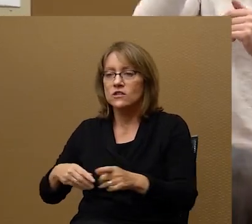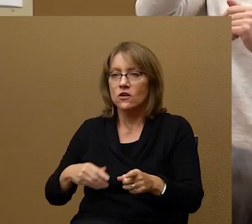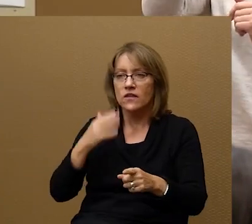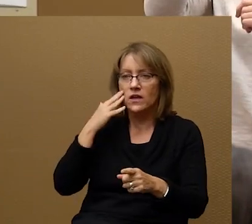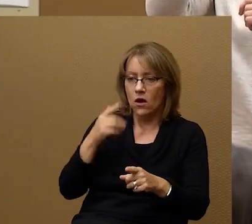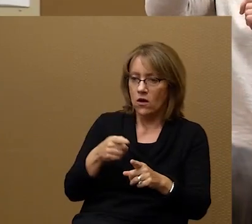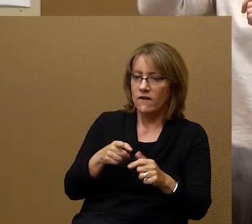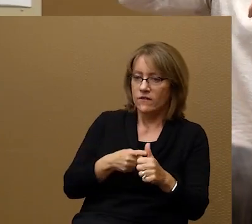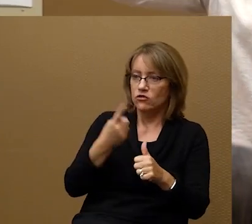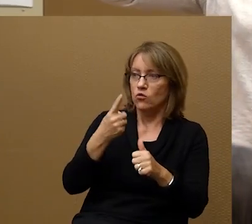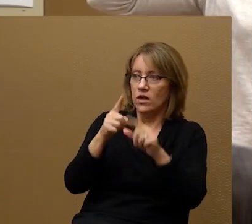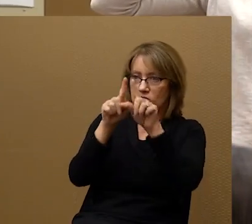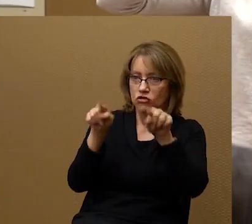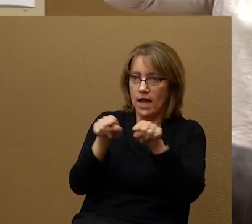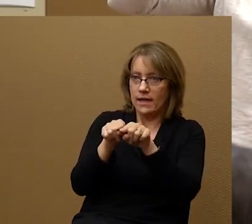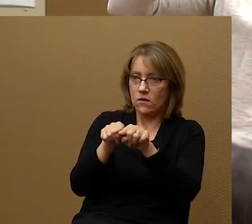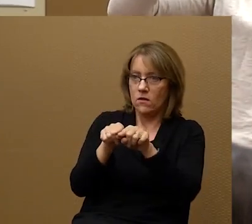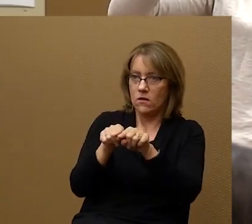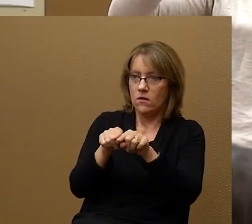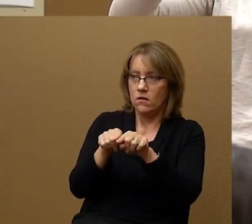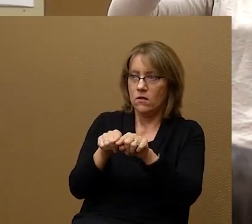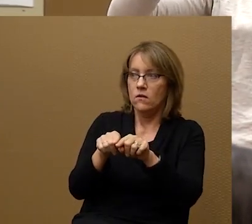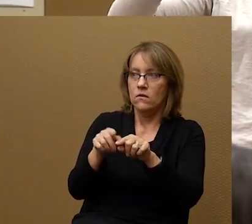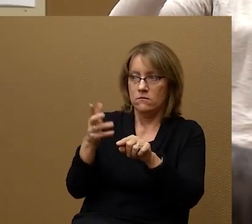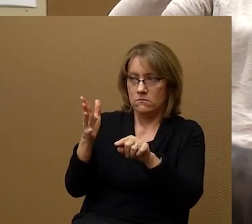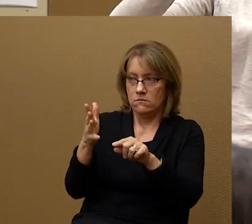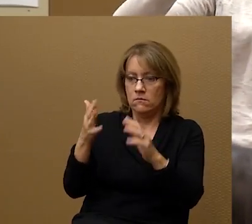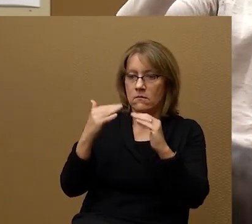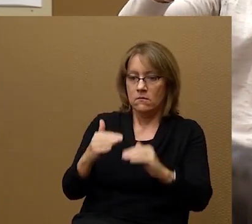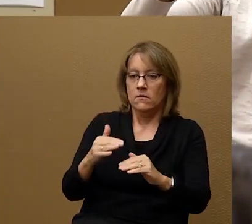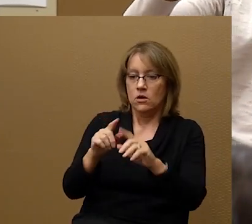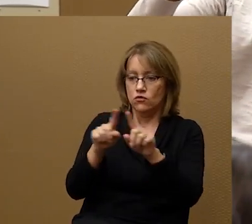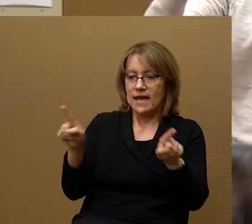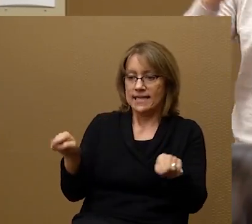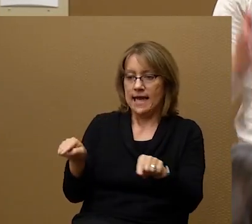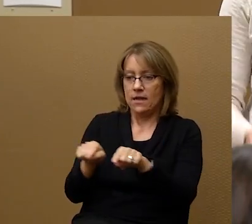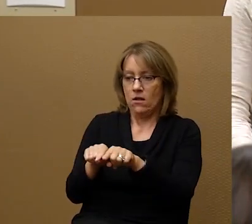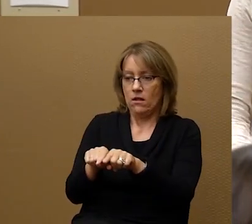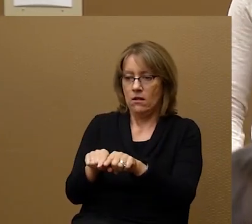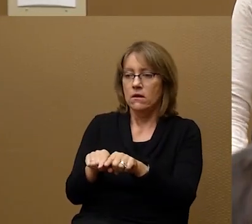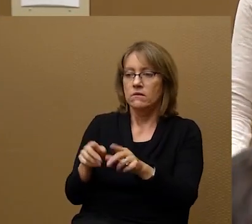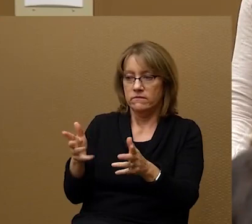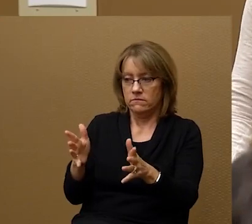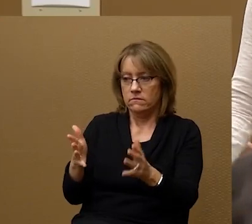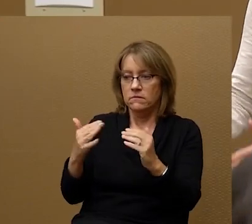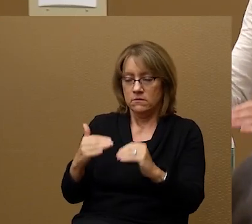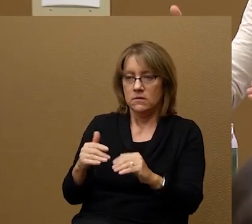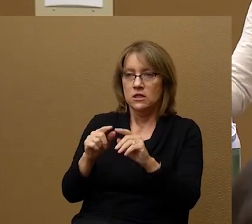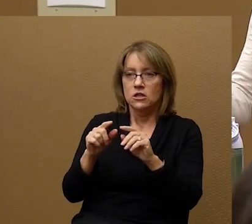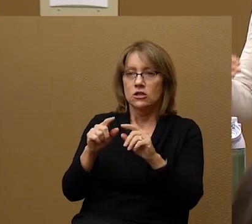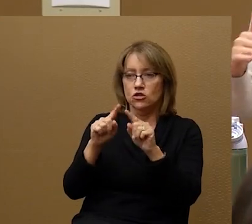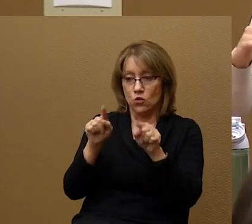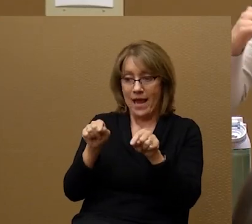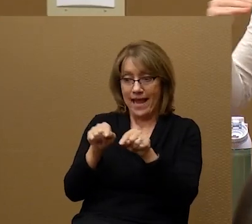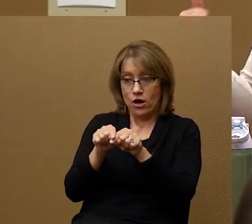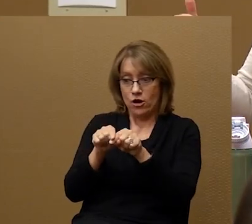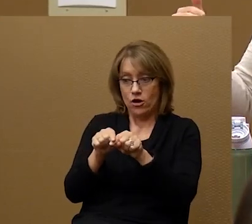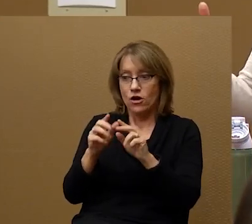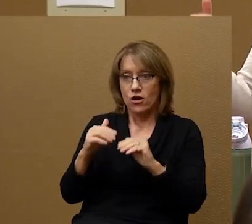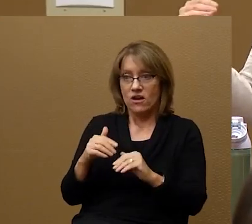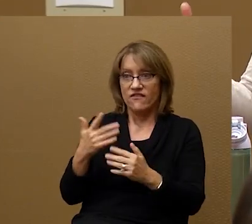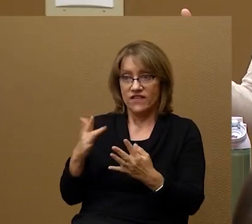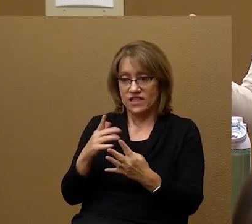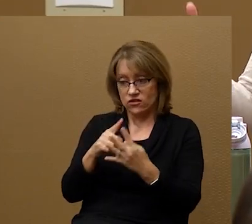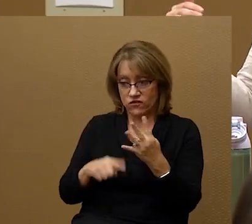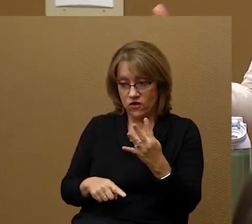do the triangle first, then I do the rectangle, then I do the square, and they do their 4 worksheets, and they know when they're